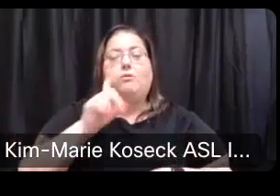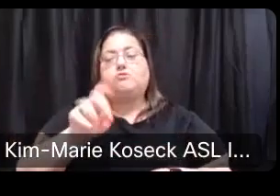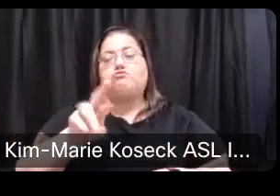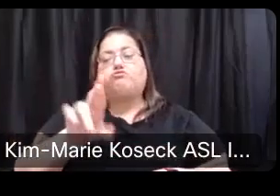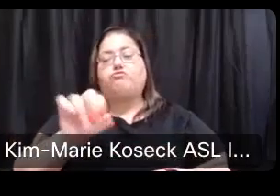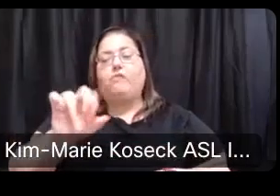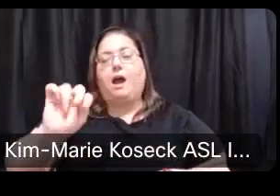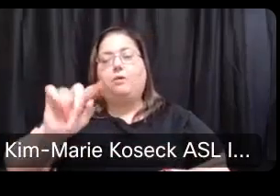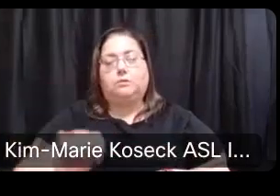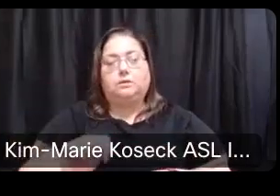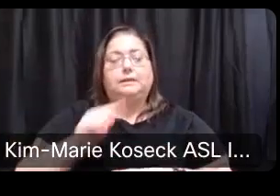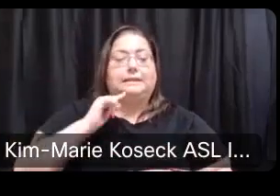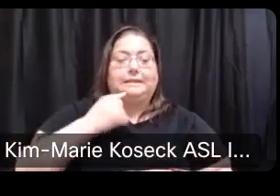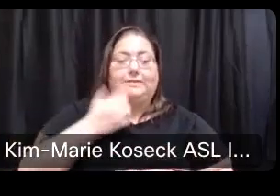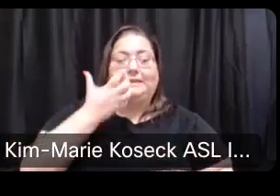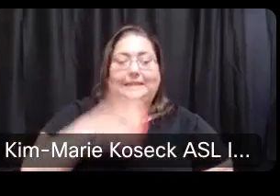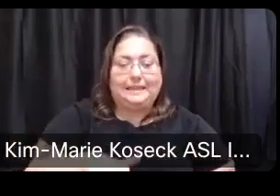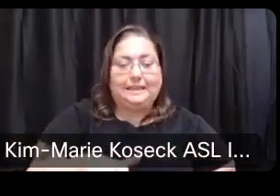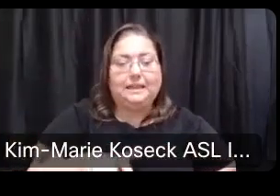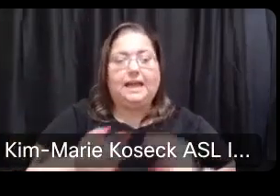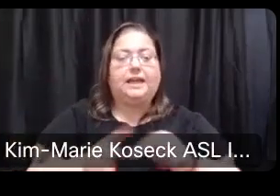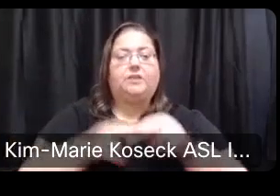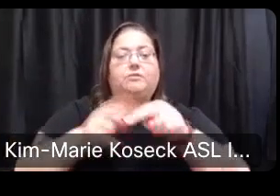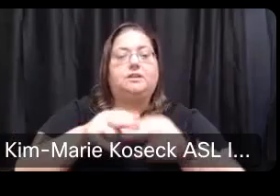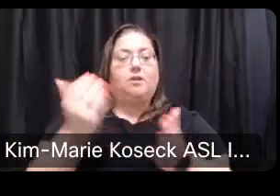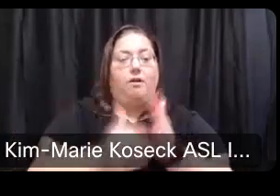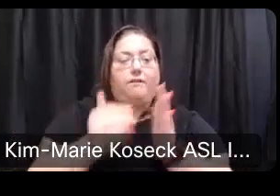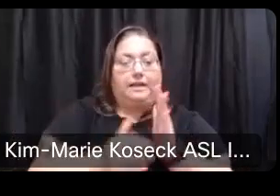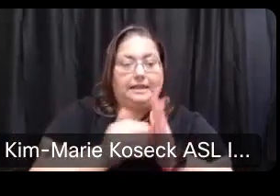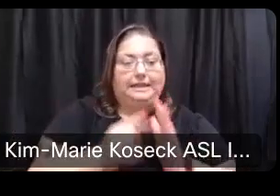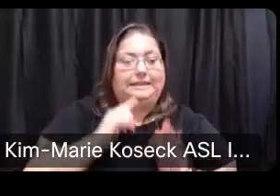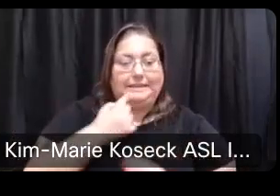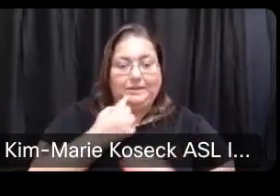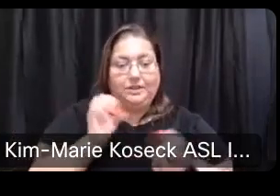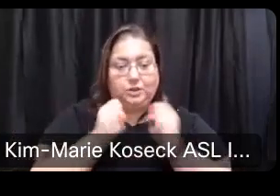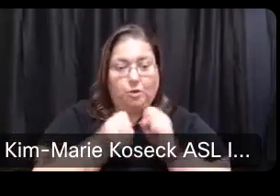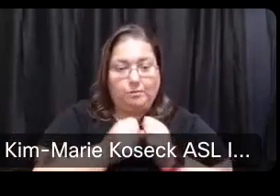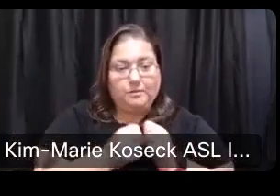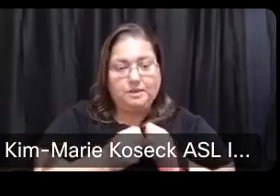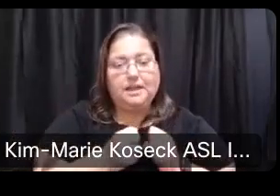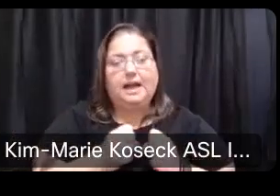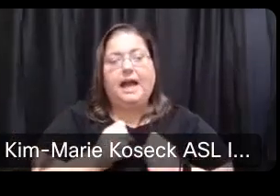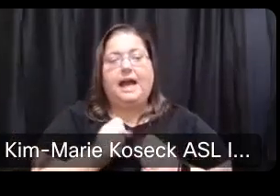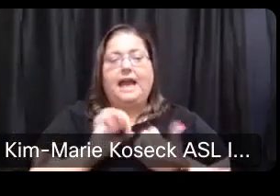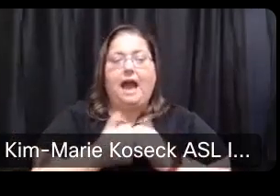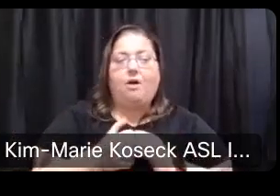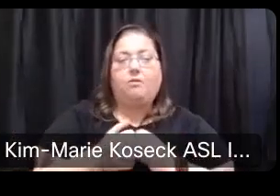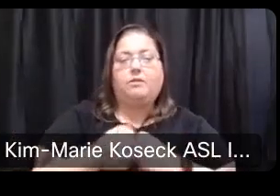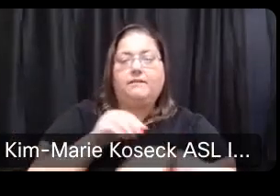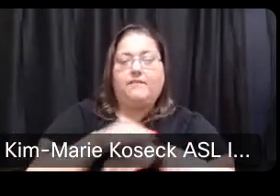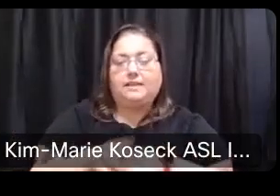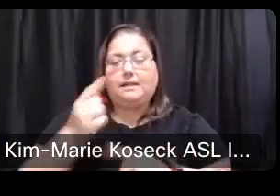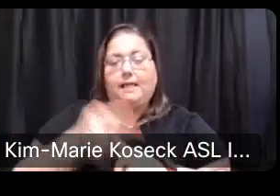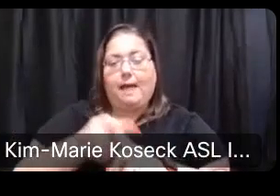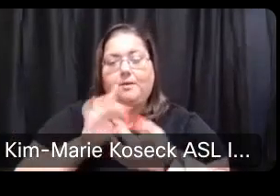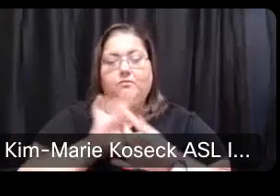of storms, and the resultant effects from these climate-related changes. And there's a few foundational requirements in